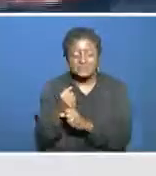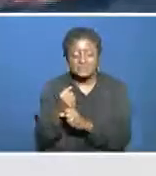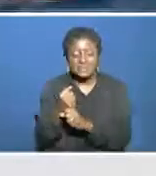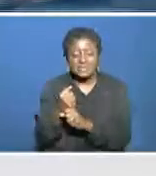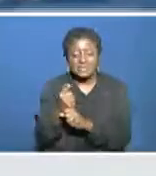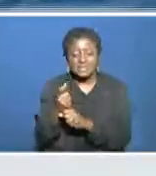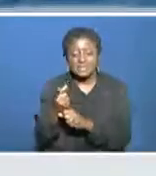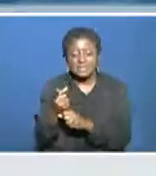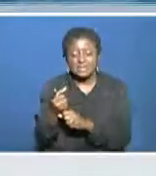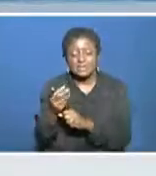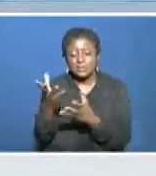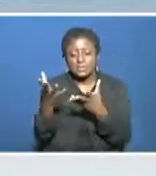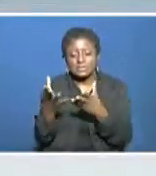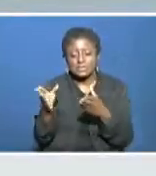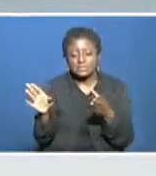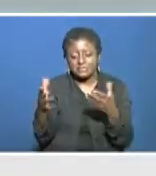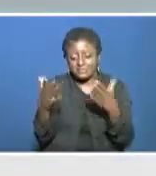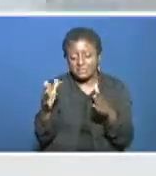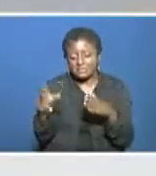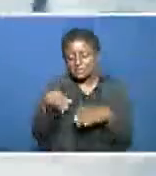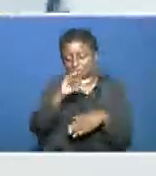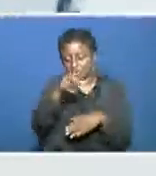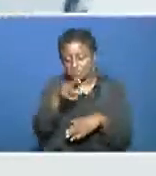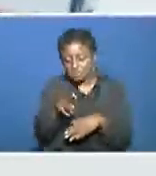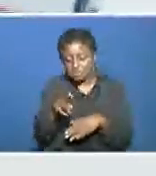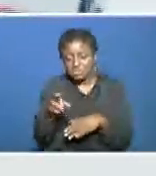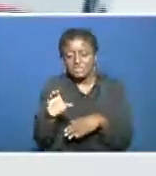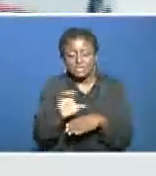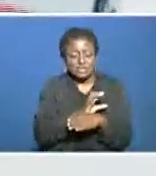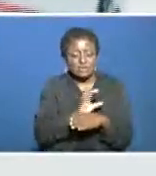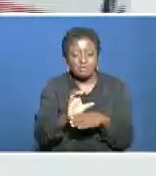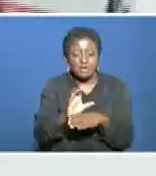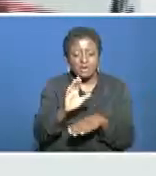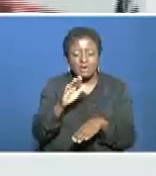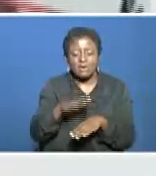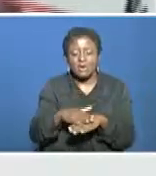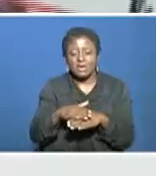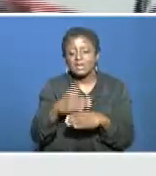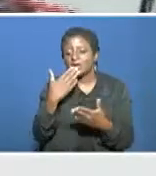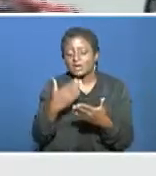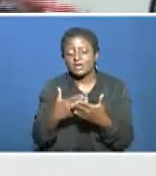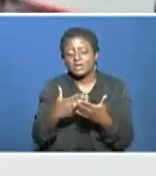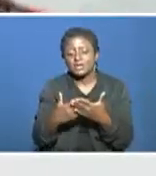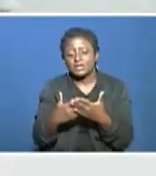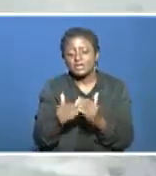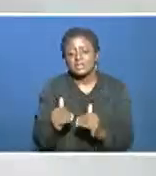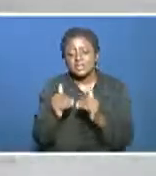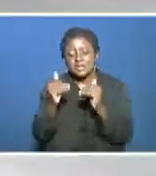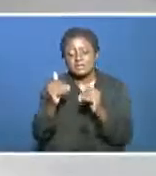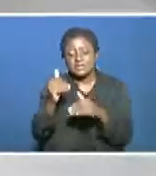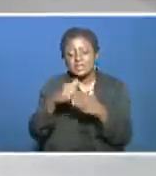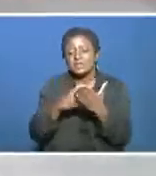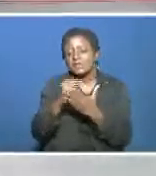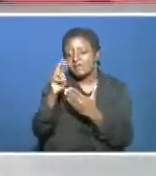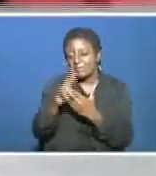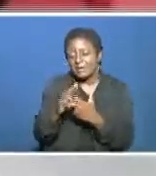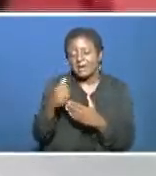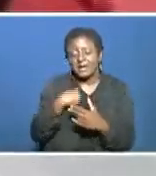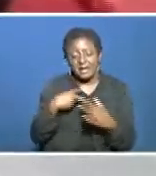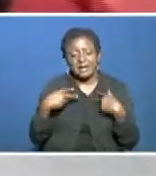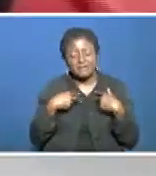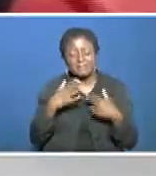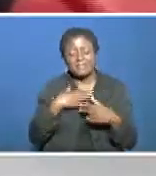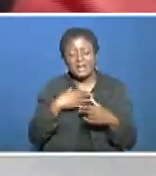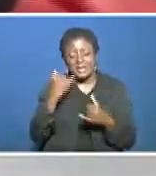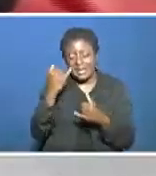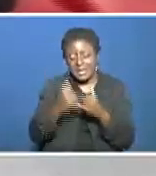hopes to close out his junior sailing career on a good note. In November, I have my last regatta in Optimist class,